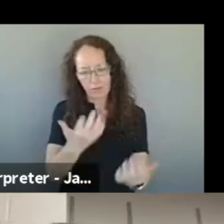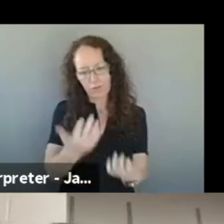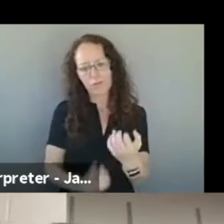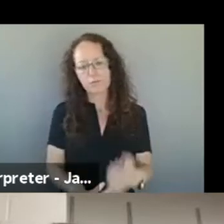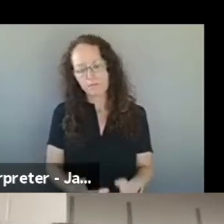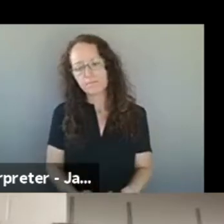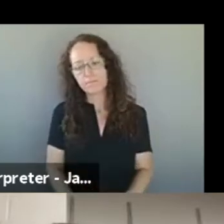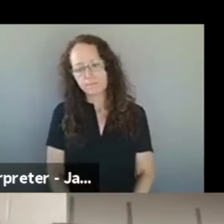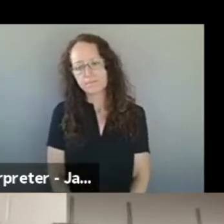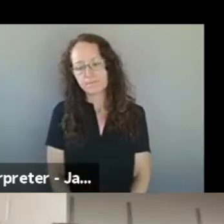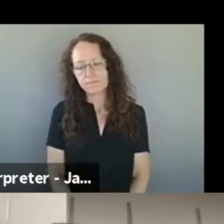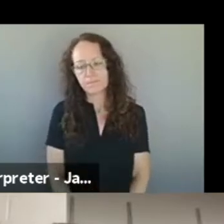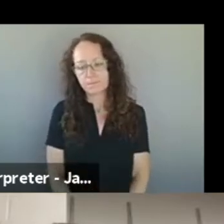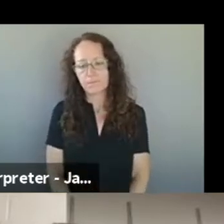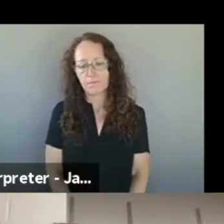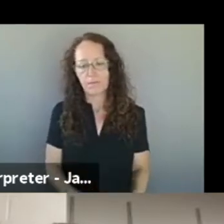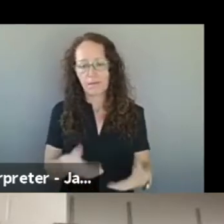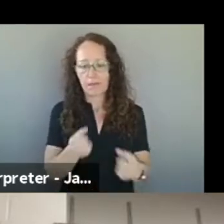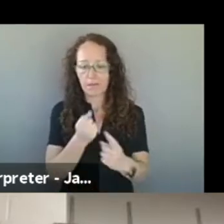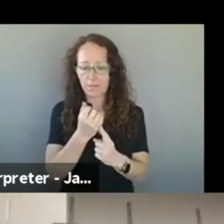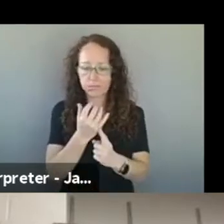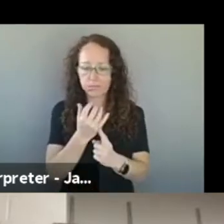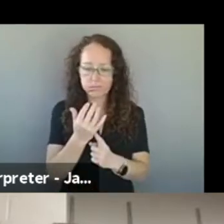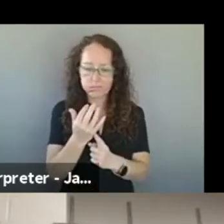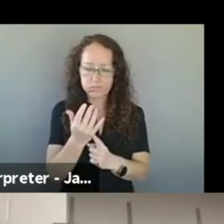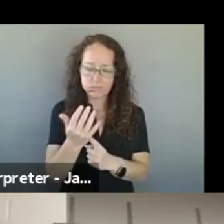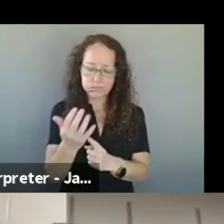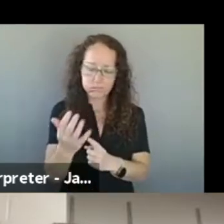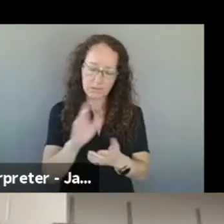and allow it to burn and cleanse